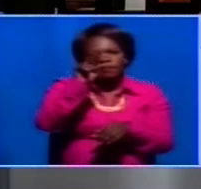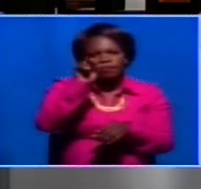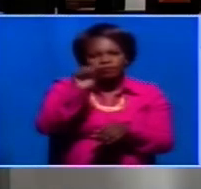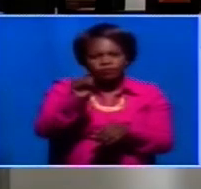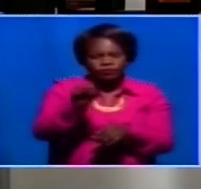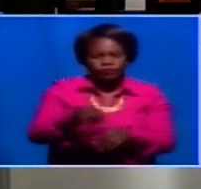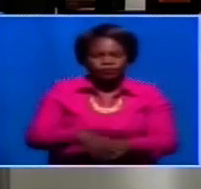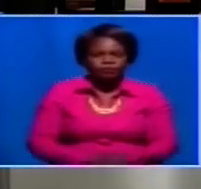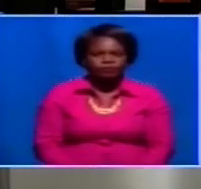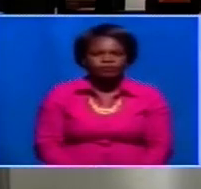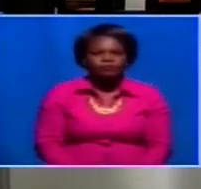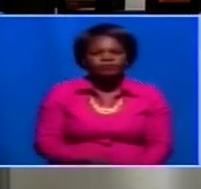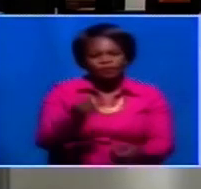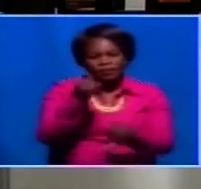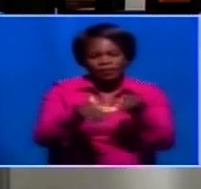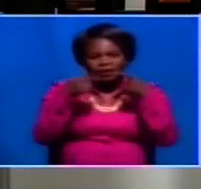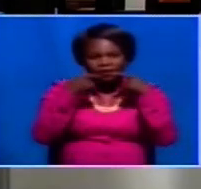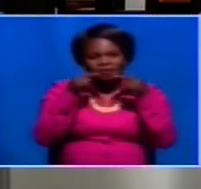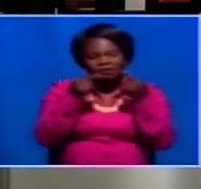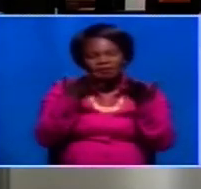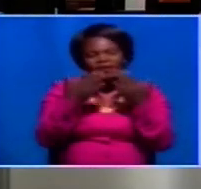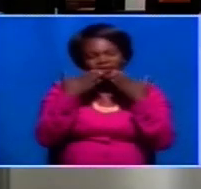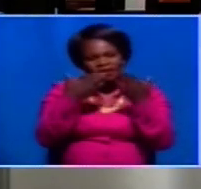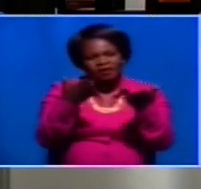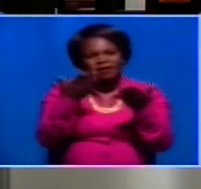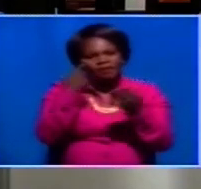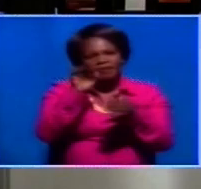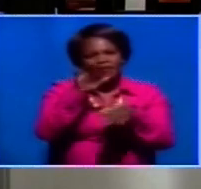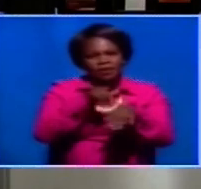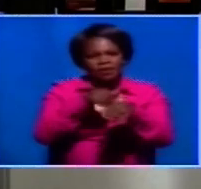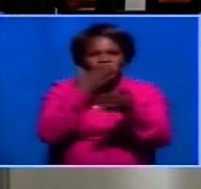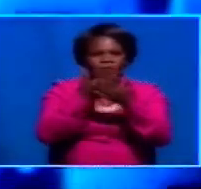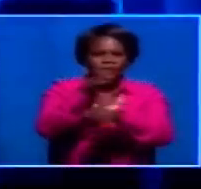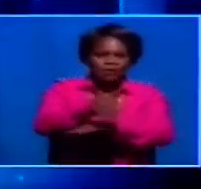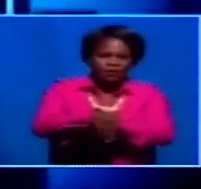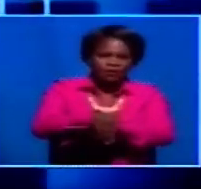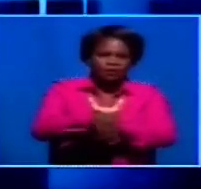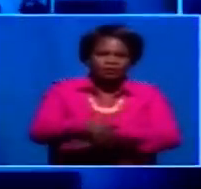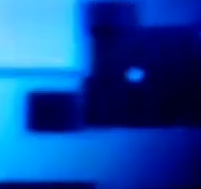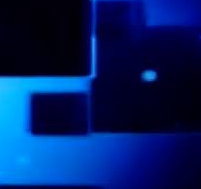And we end the news just there. Thank you so much for your time. Good night.